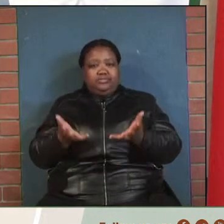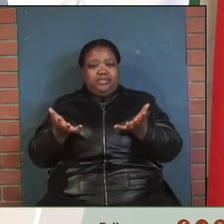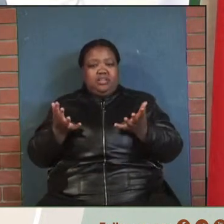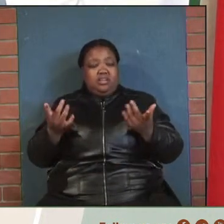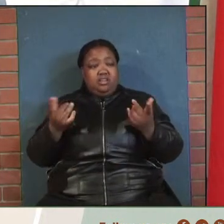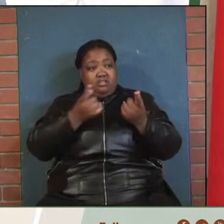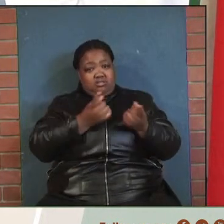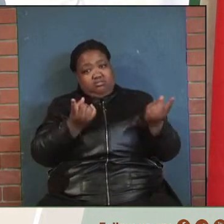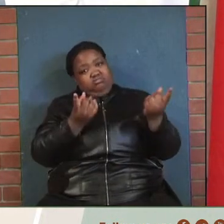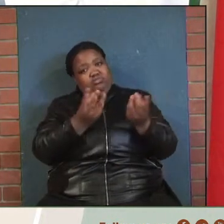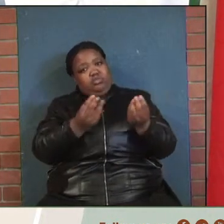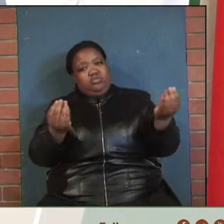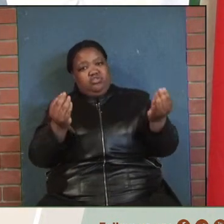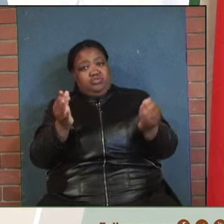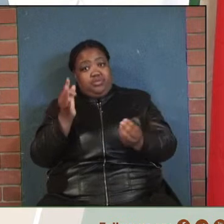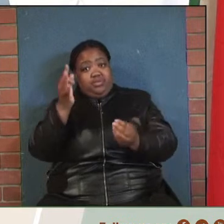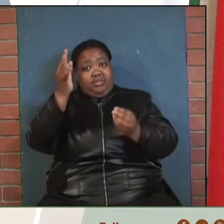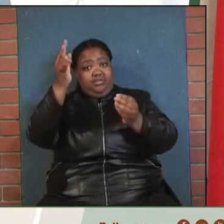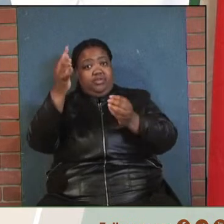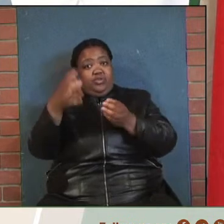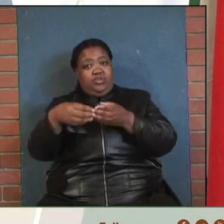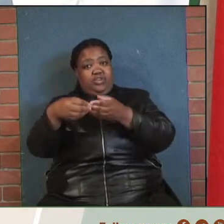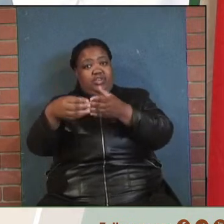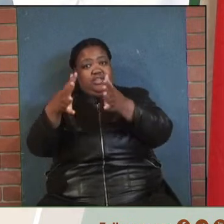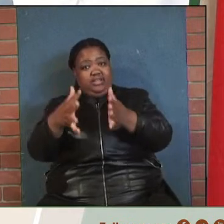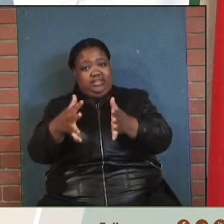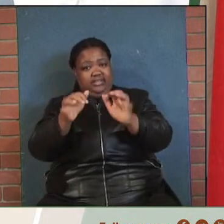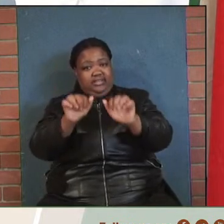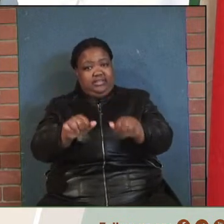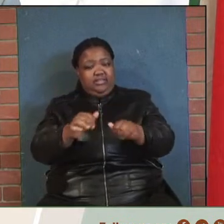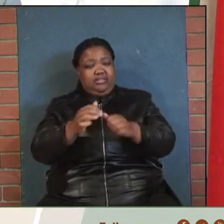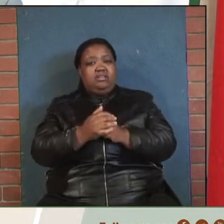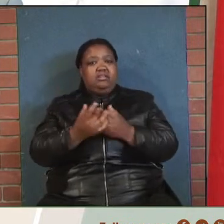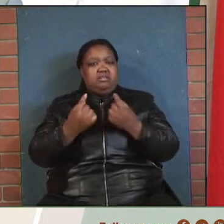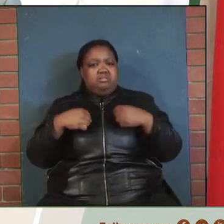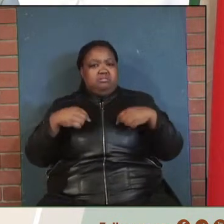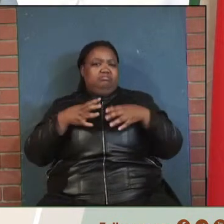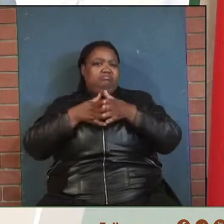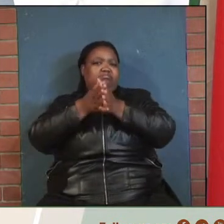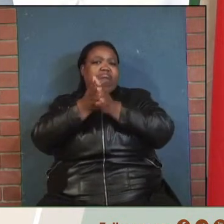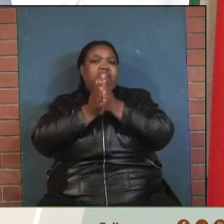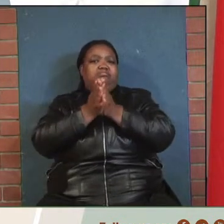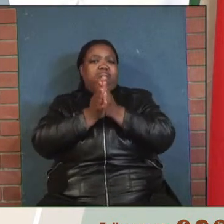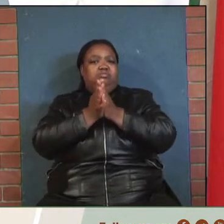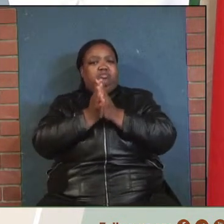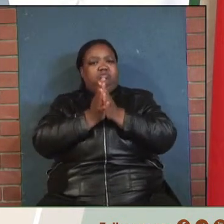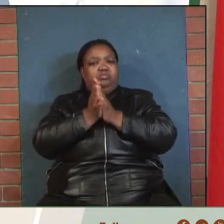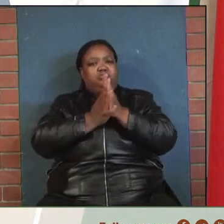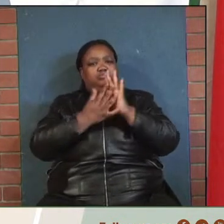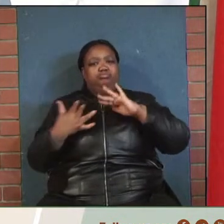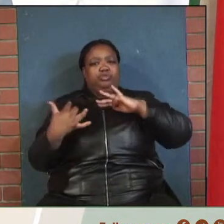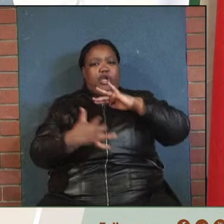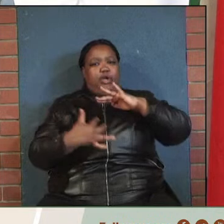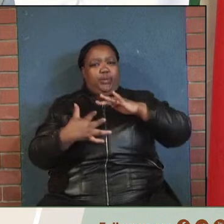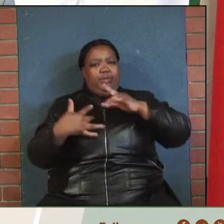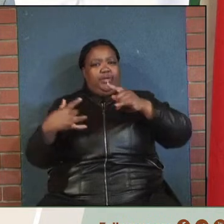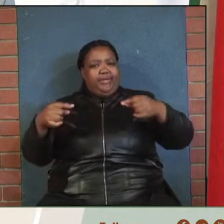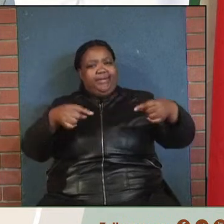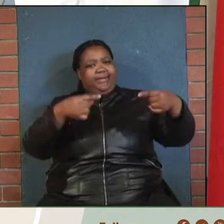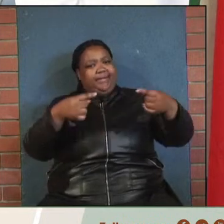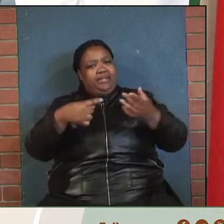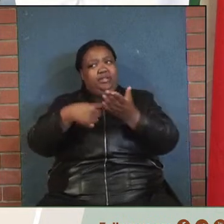leaders, today. And I look forward to passionate debates that will be